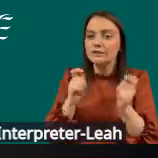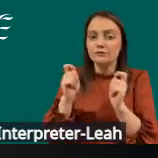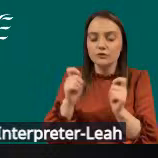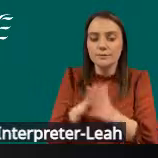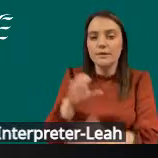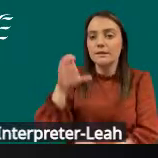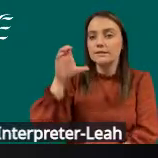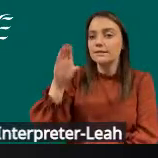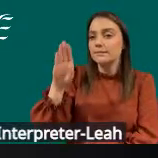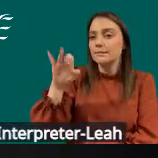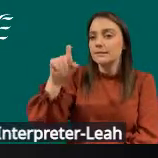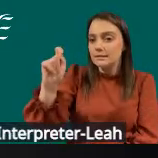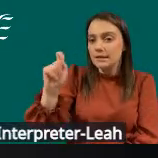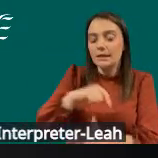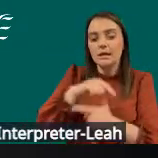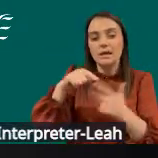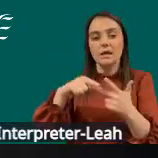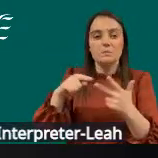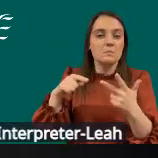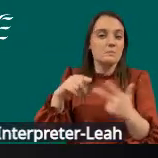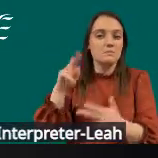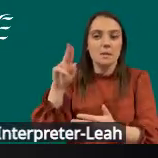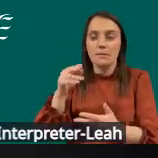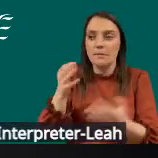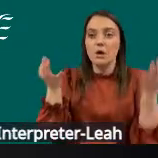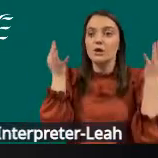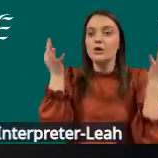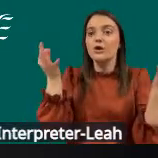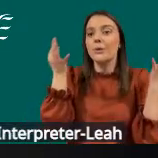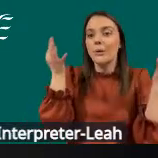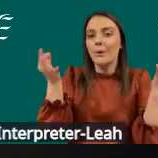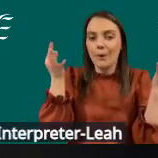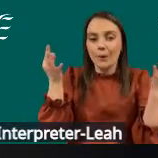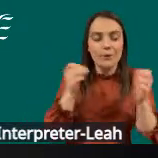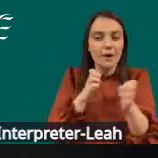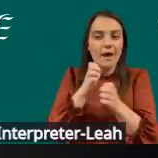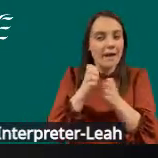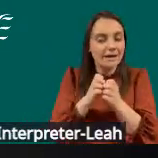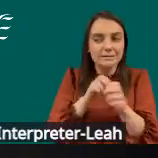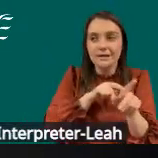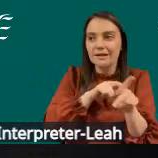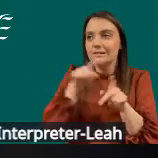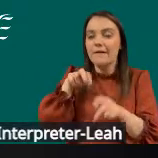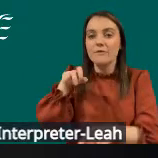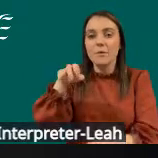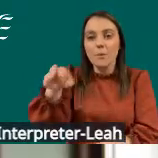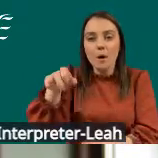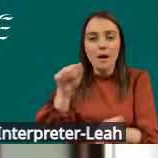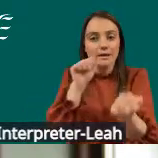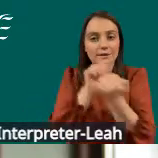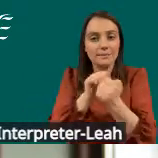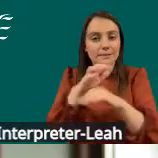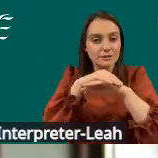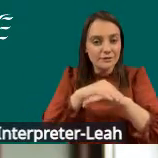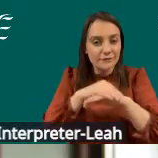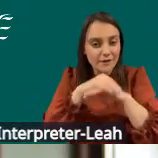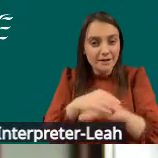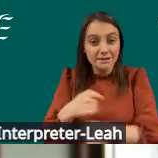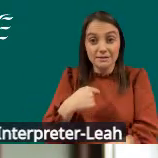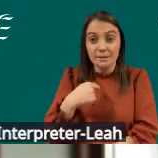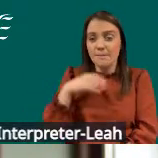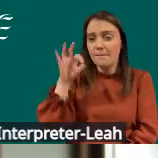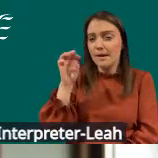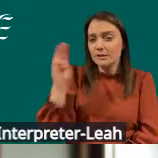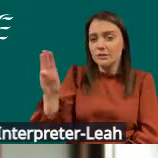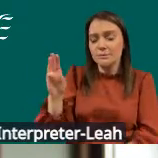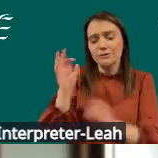cognitive behavioural therapy, it can be doing your yoga, it can be doing your exercise, going out for a walk, meeting your friends. My GP was actually a very good sport,